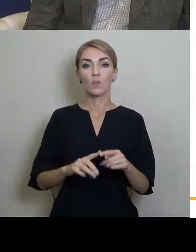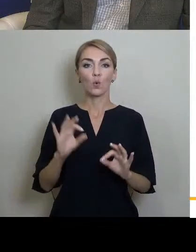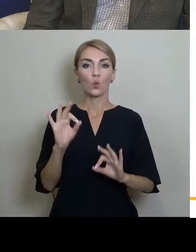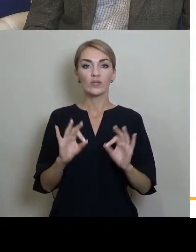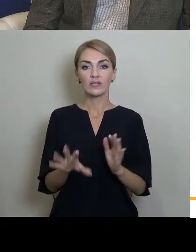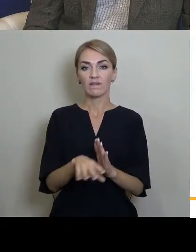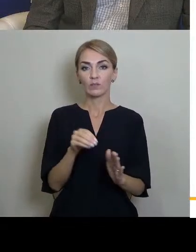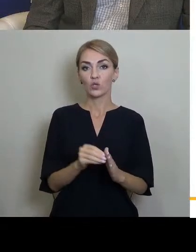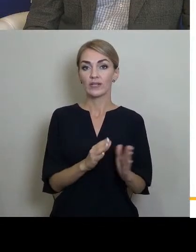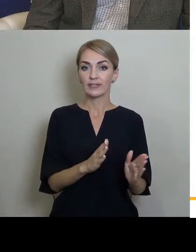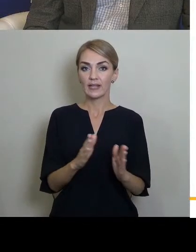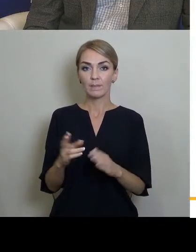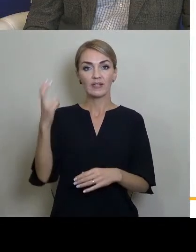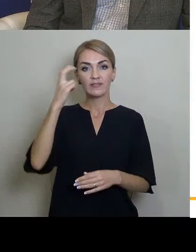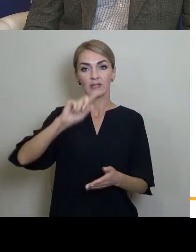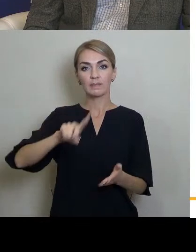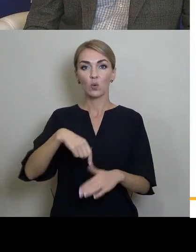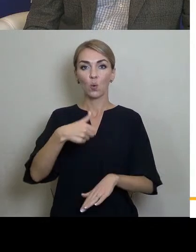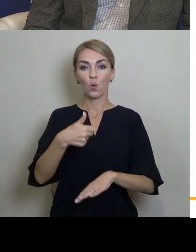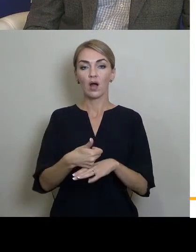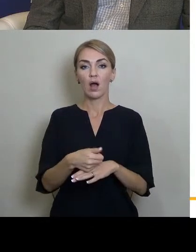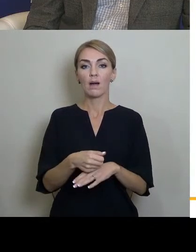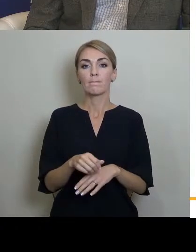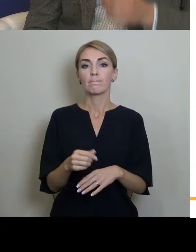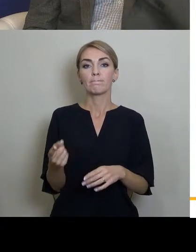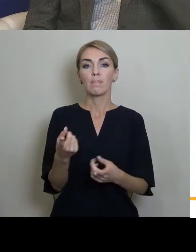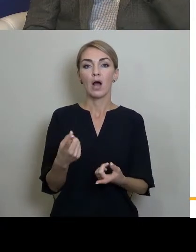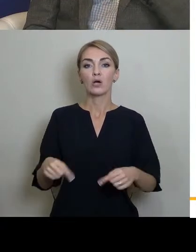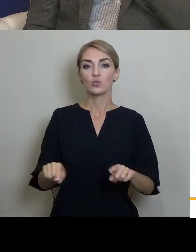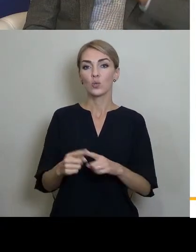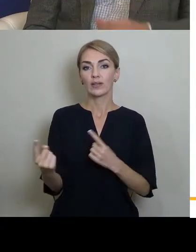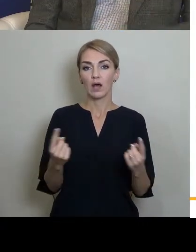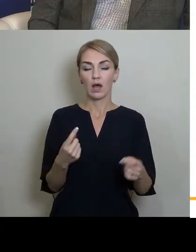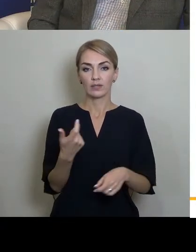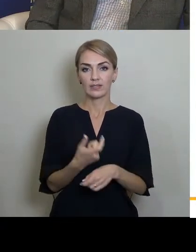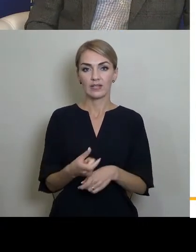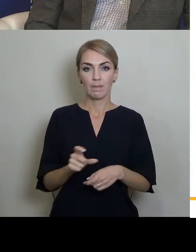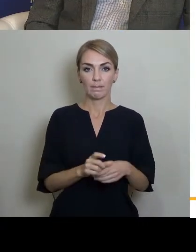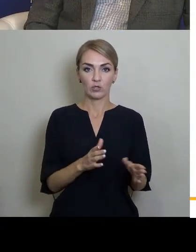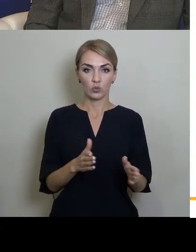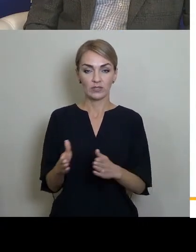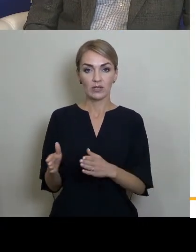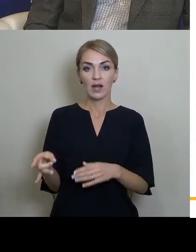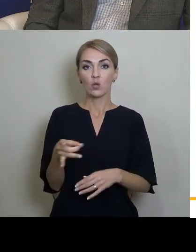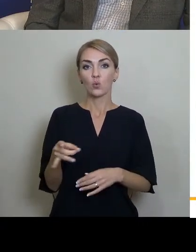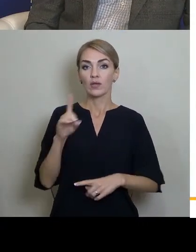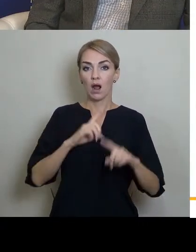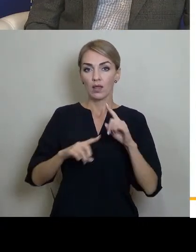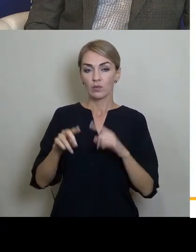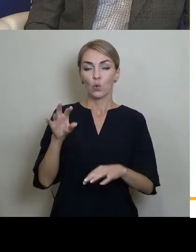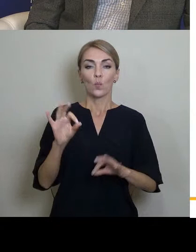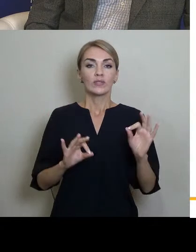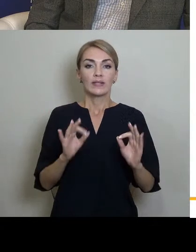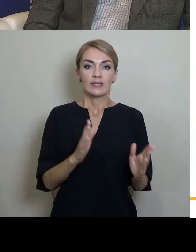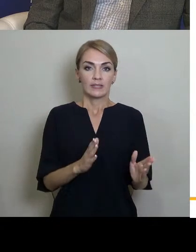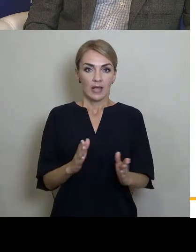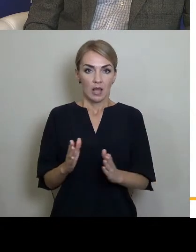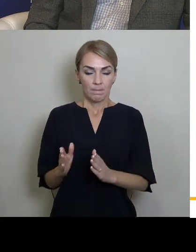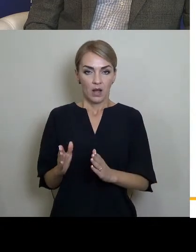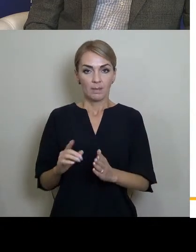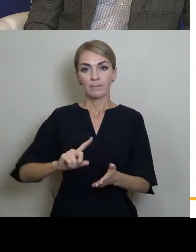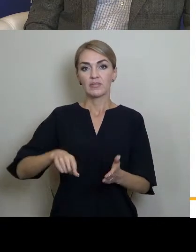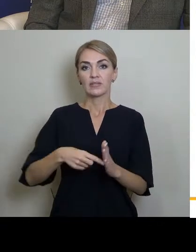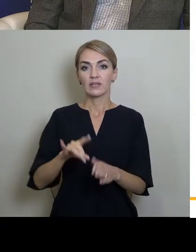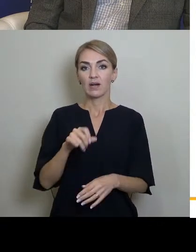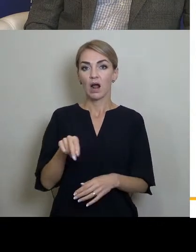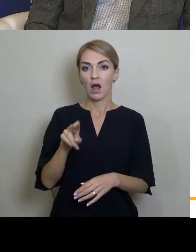is proportional electoral system, and the mayor could be used, is elected by the